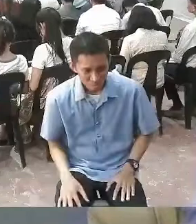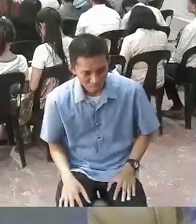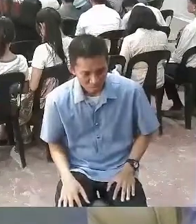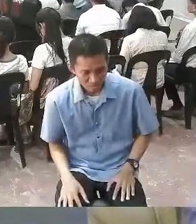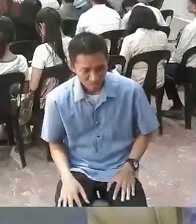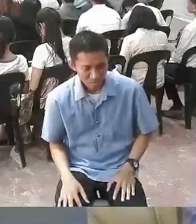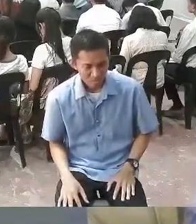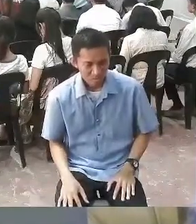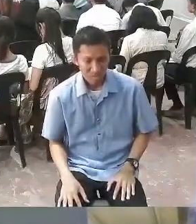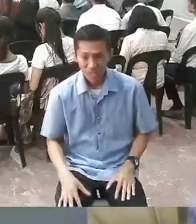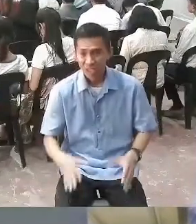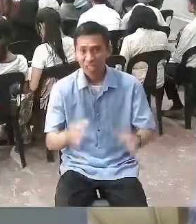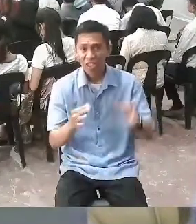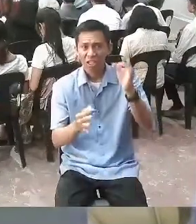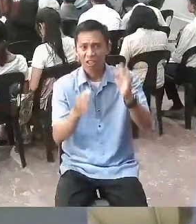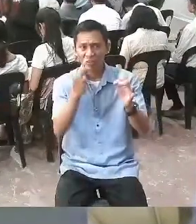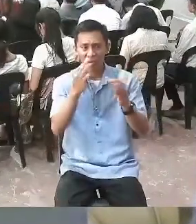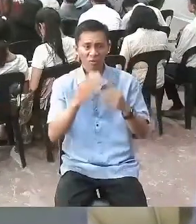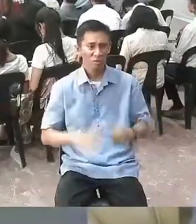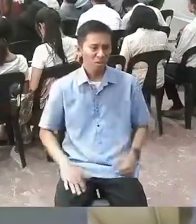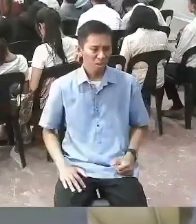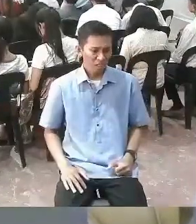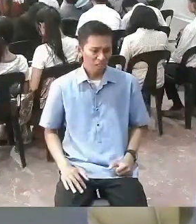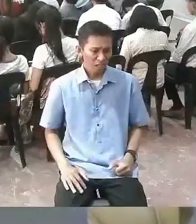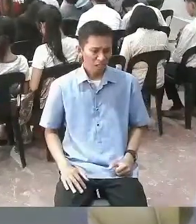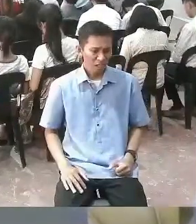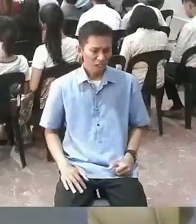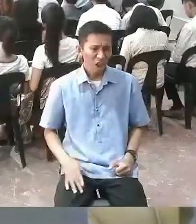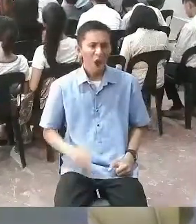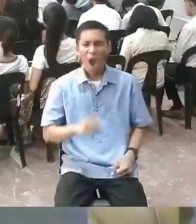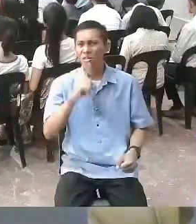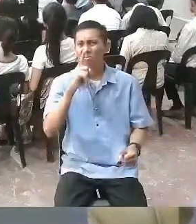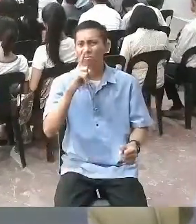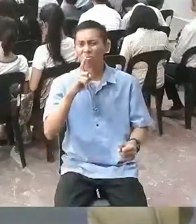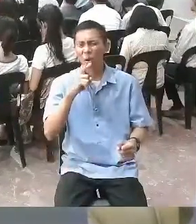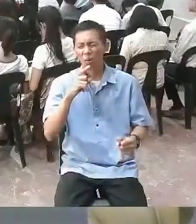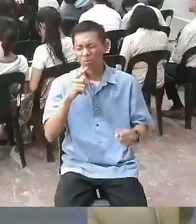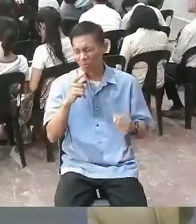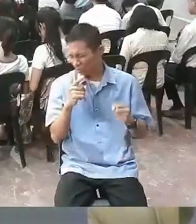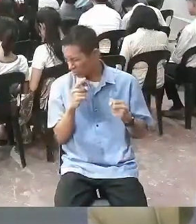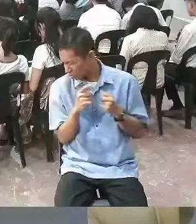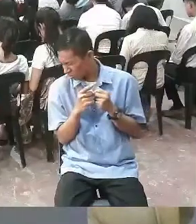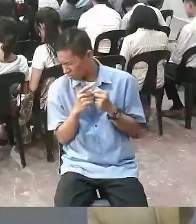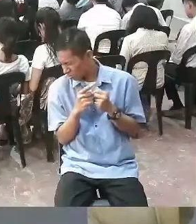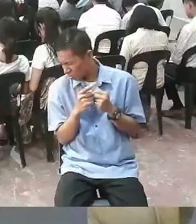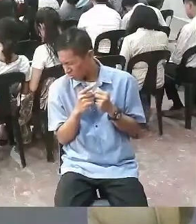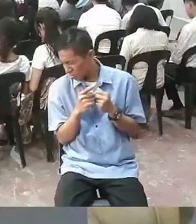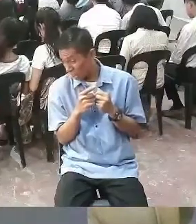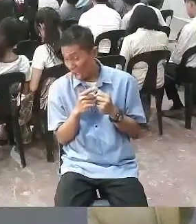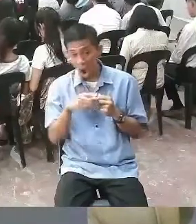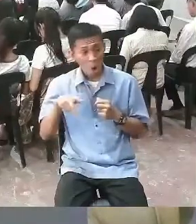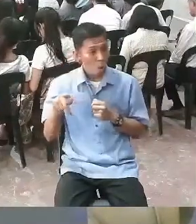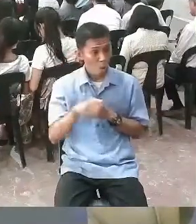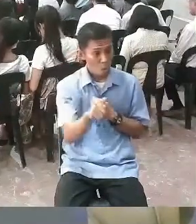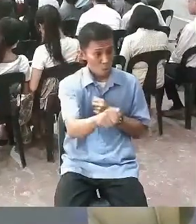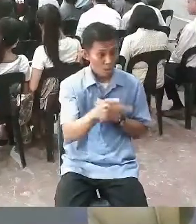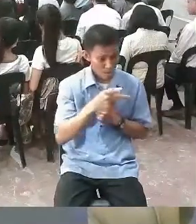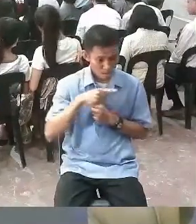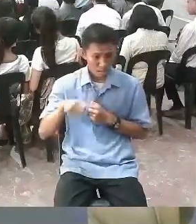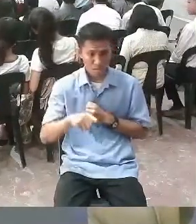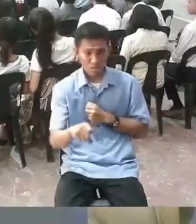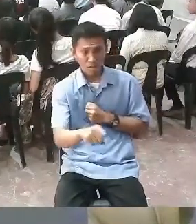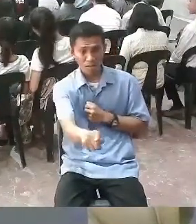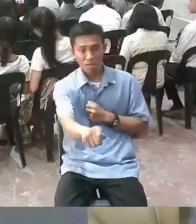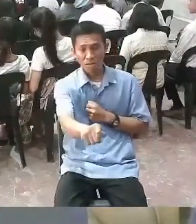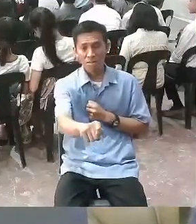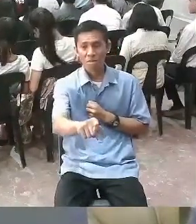if you include Hebrews. And I think most of us agree that the Apostle Paul wrote the book of